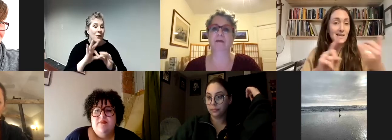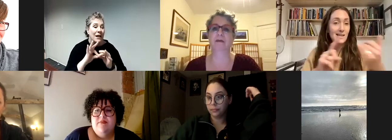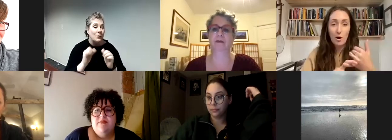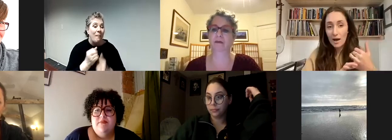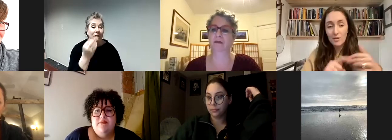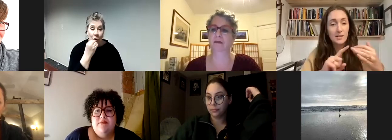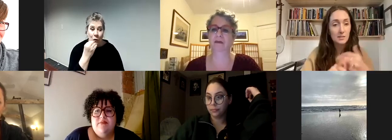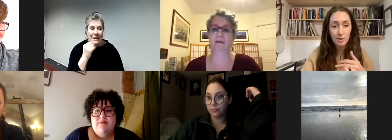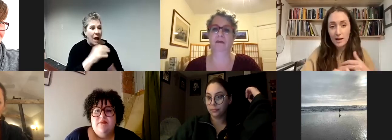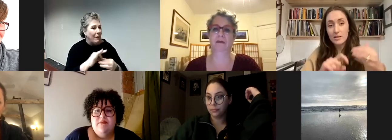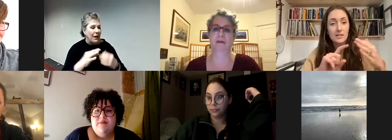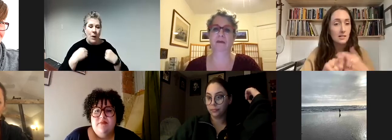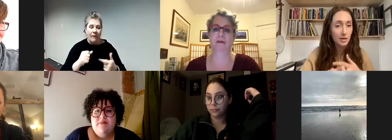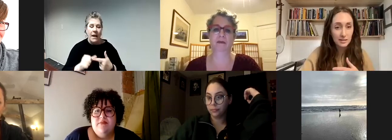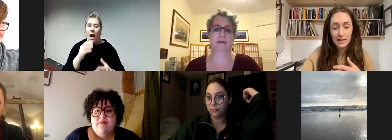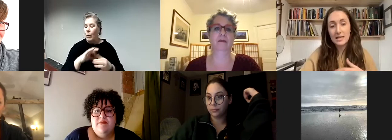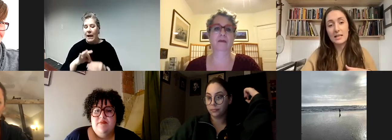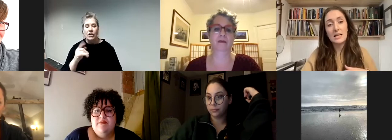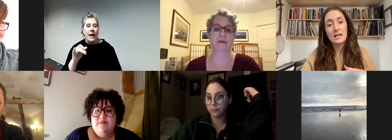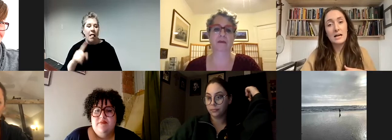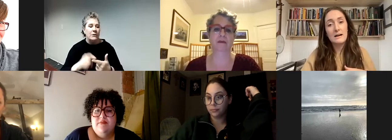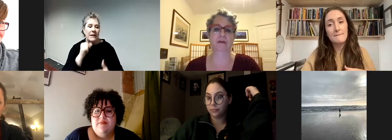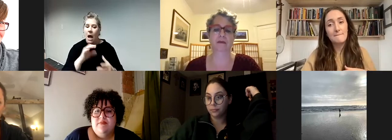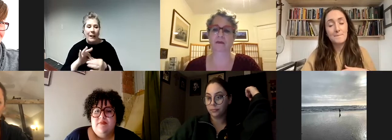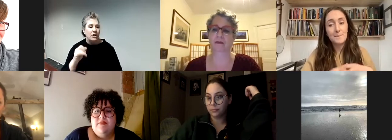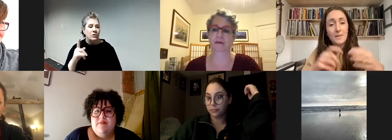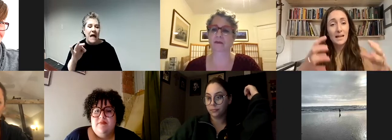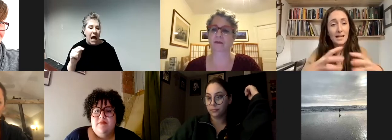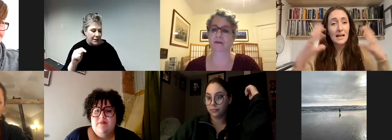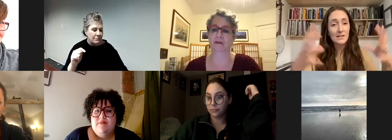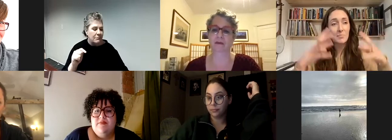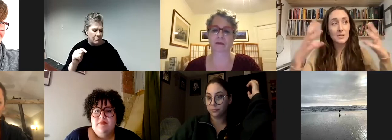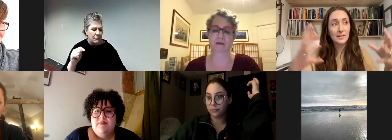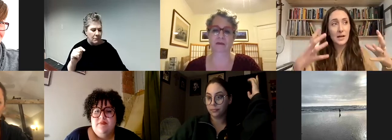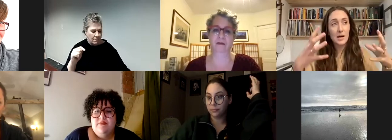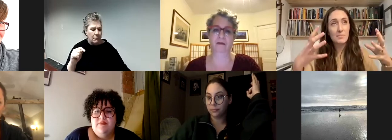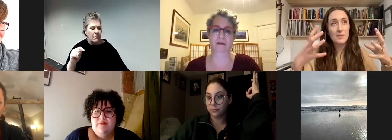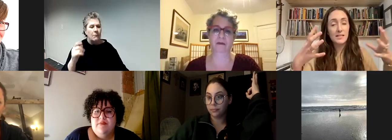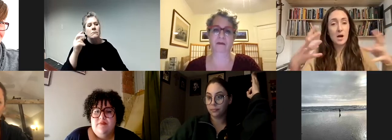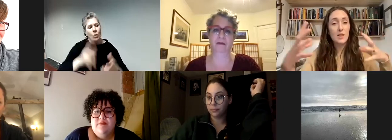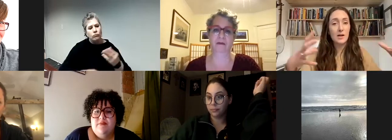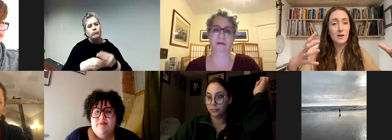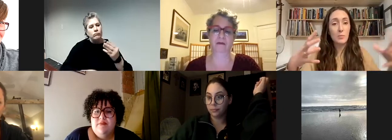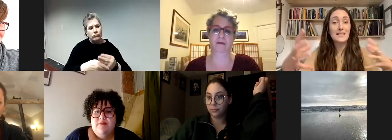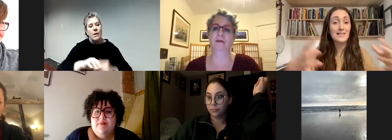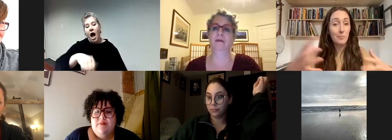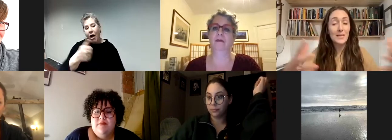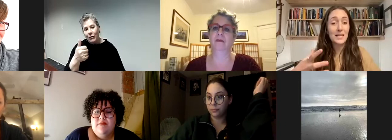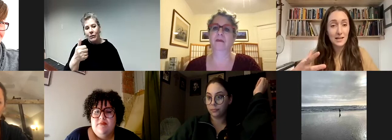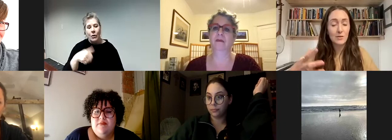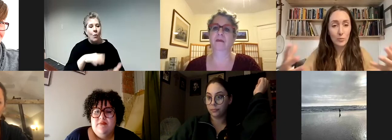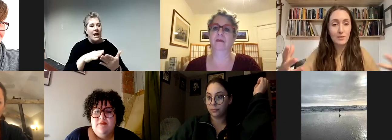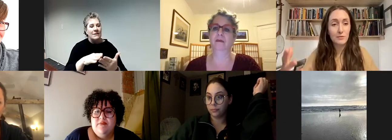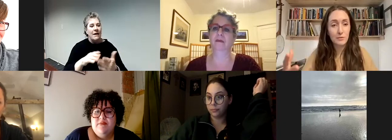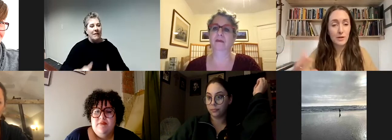that isn't about health, isn't about calories, isn't about diet, and can kind of build up these other ways of